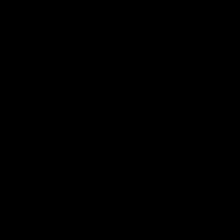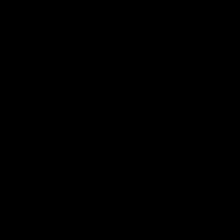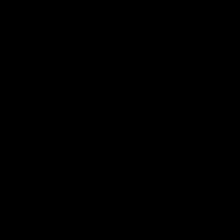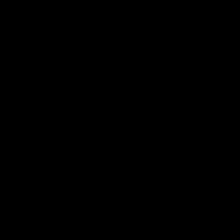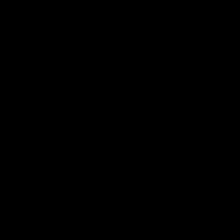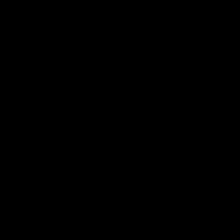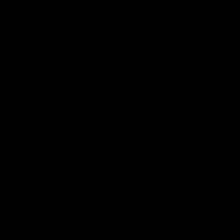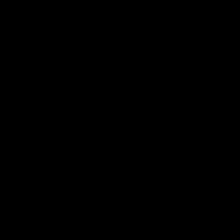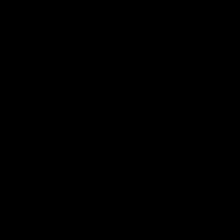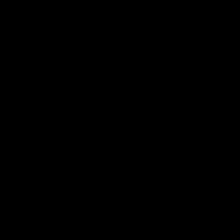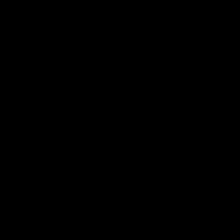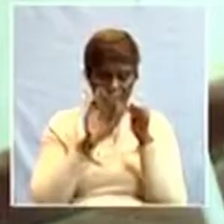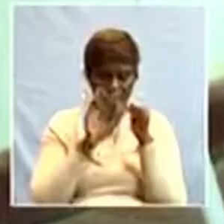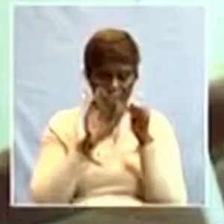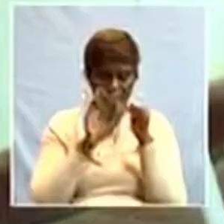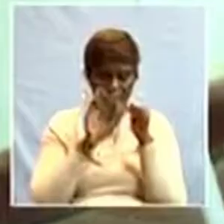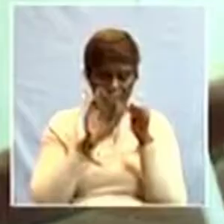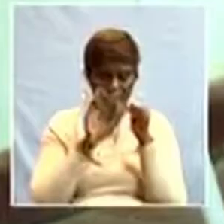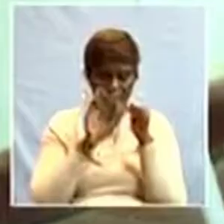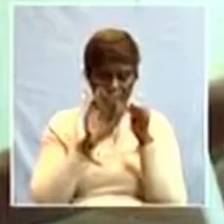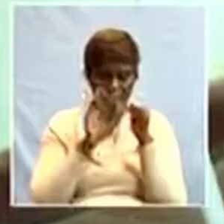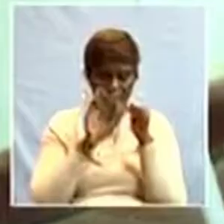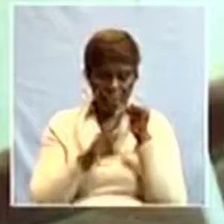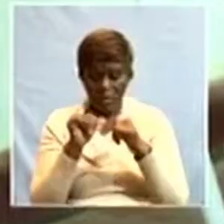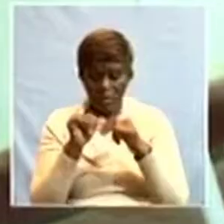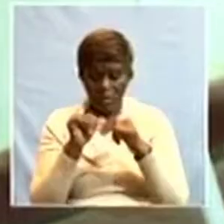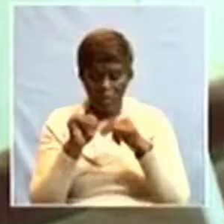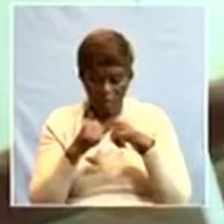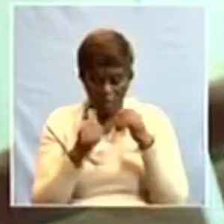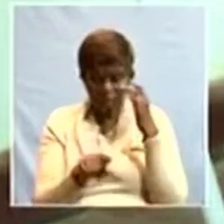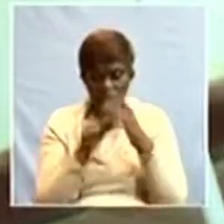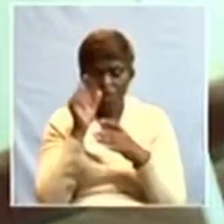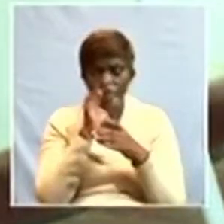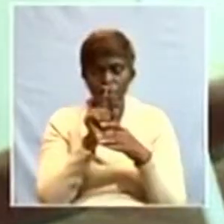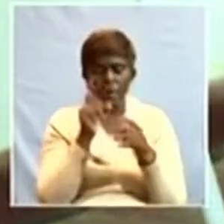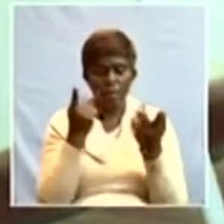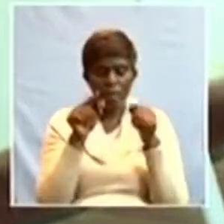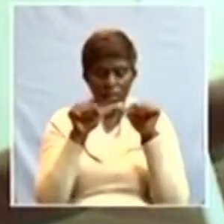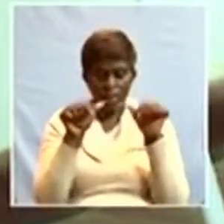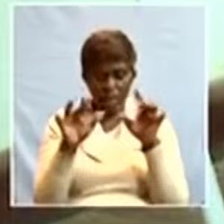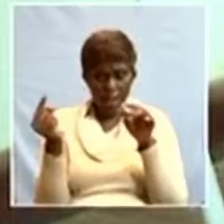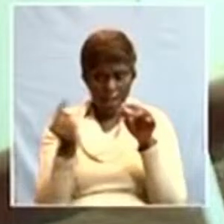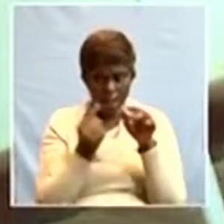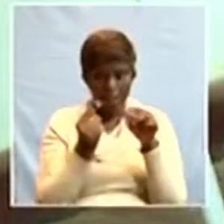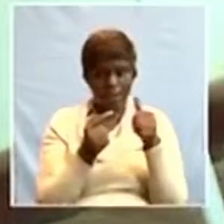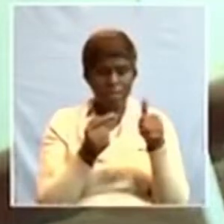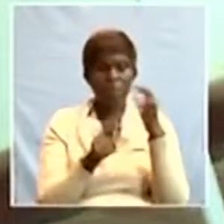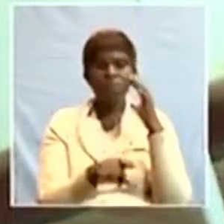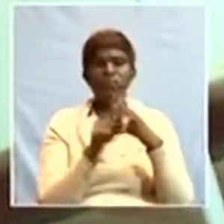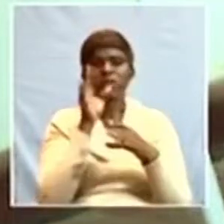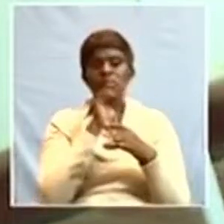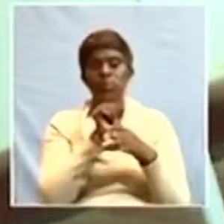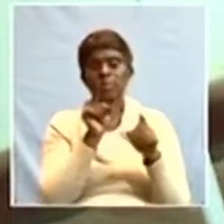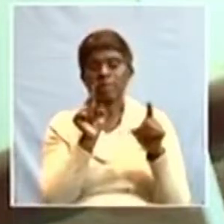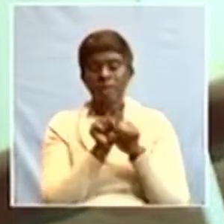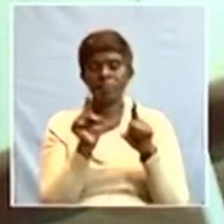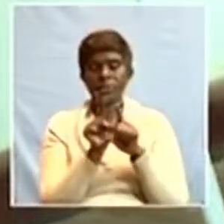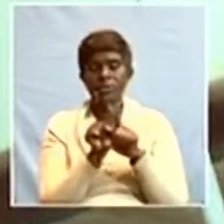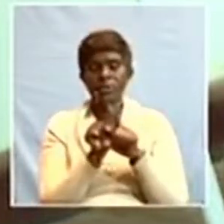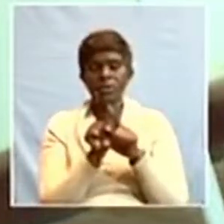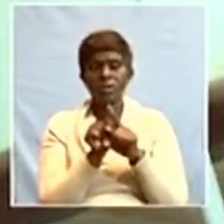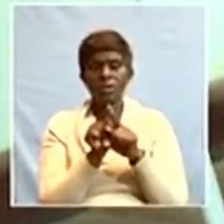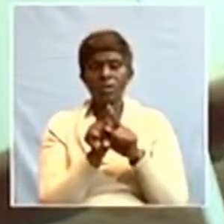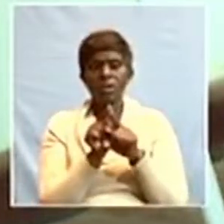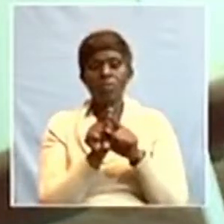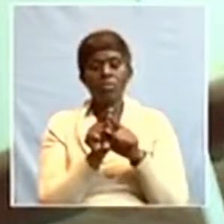One withdraw per day. Now you find that when the auditors come through, they find that they